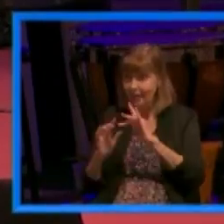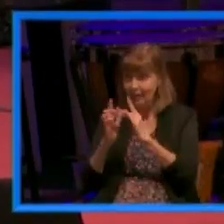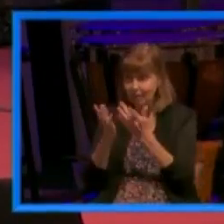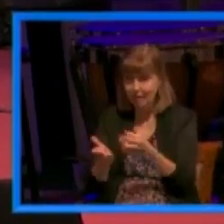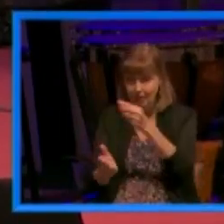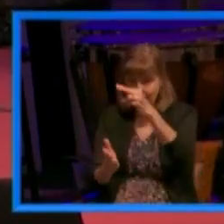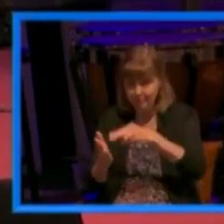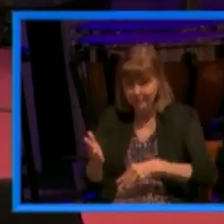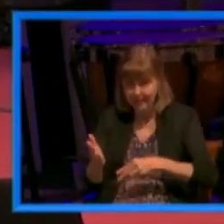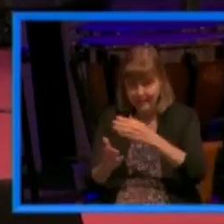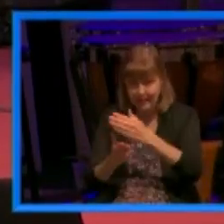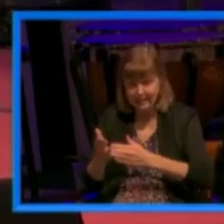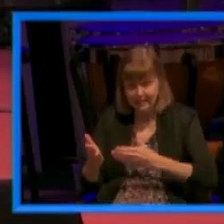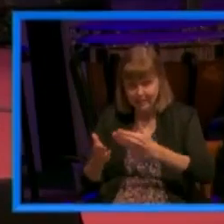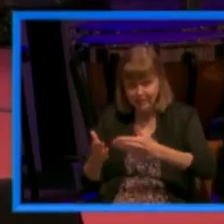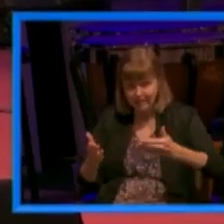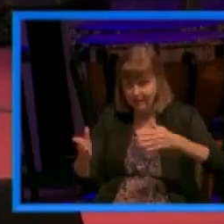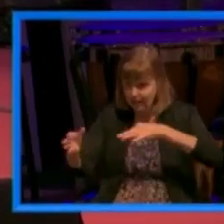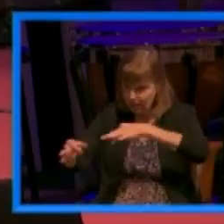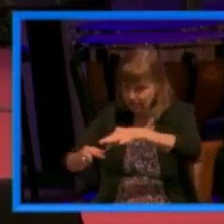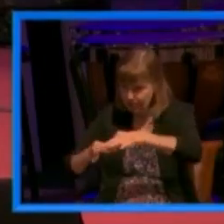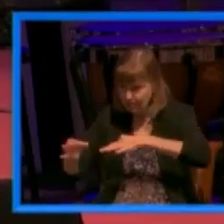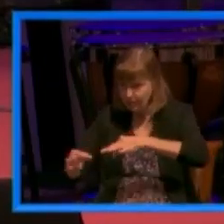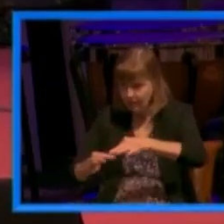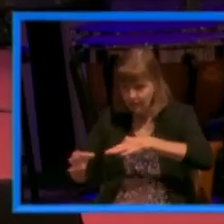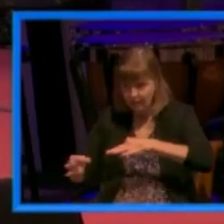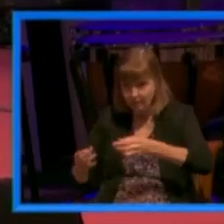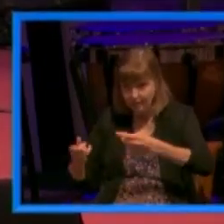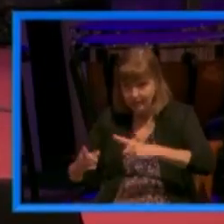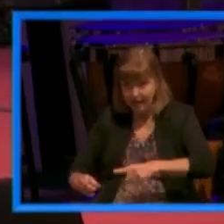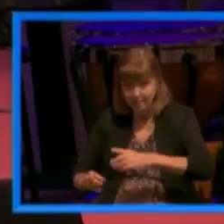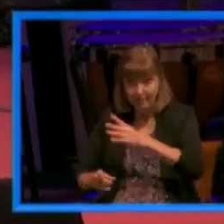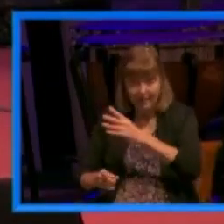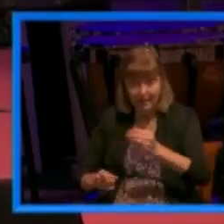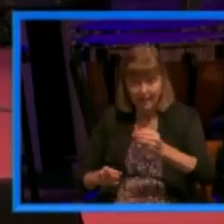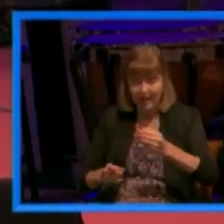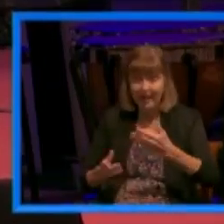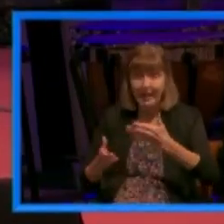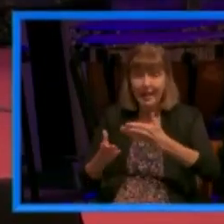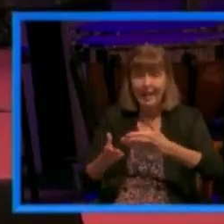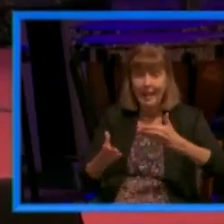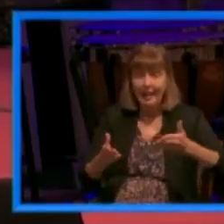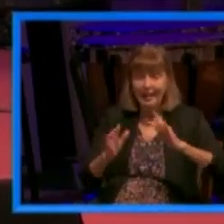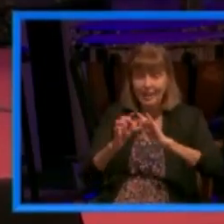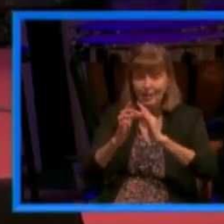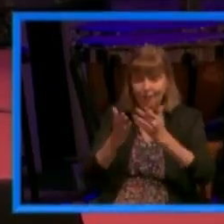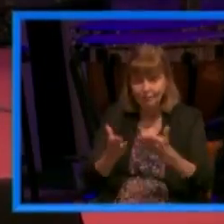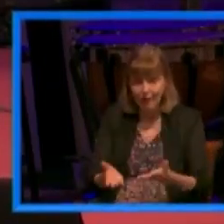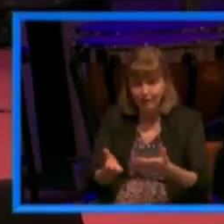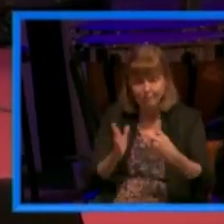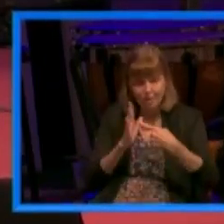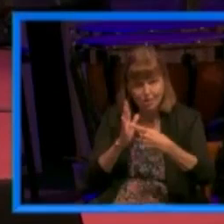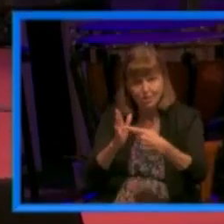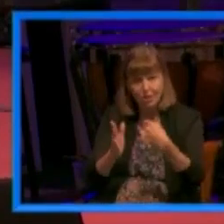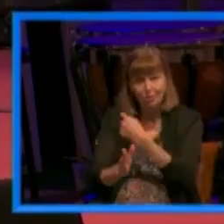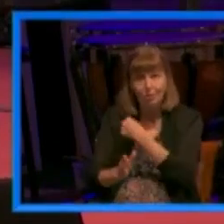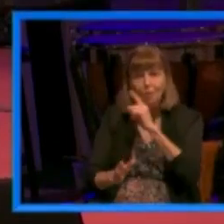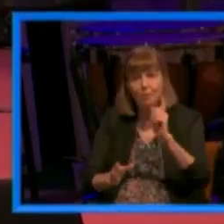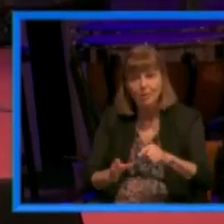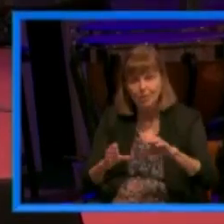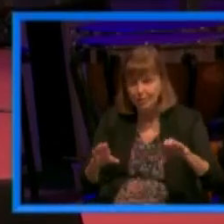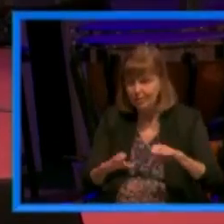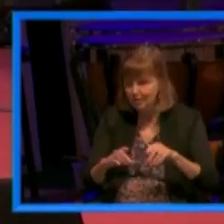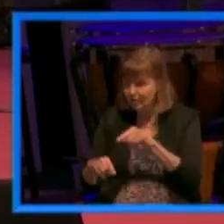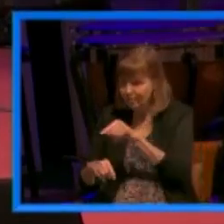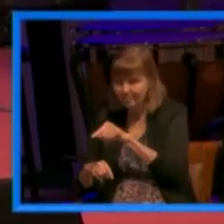are descriptive, telling us what happened, and there are things in the Bible that are prescriptive, showing us what we should do. This is